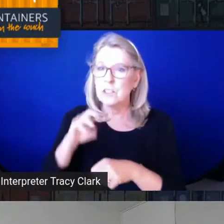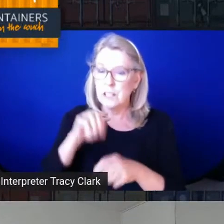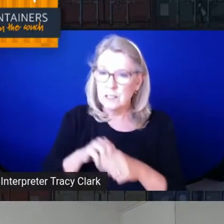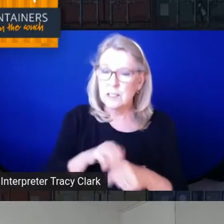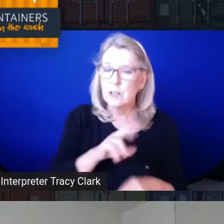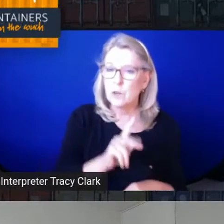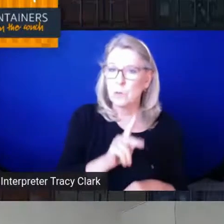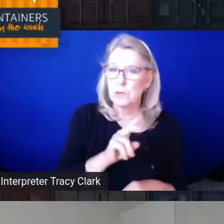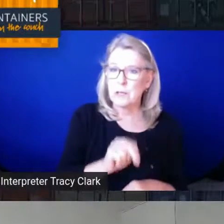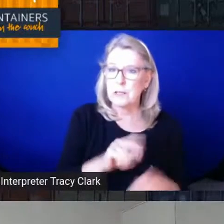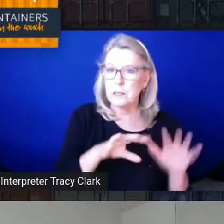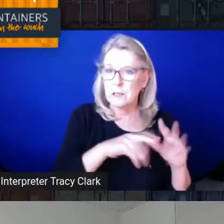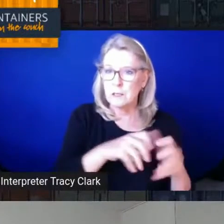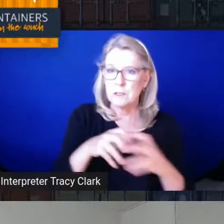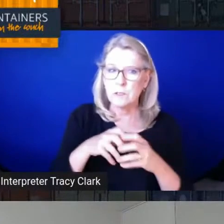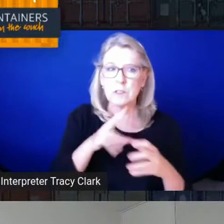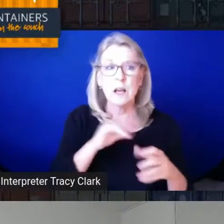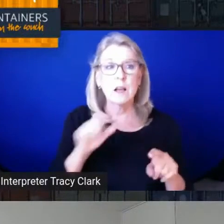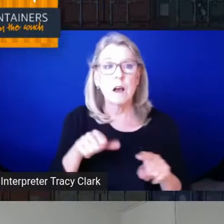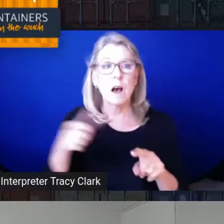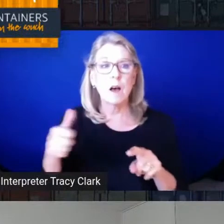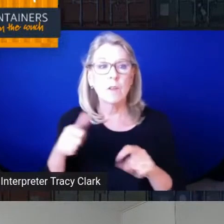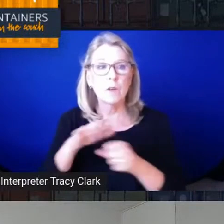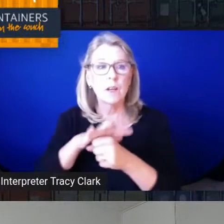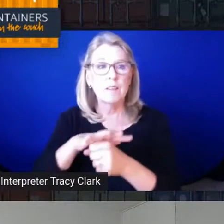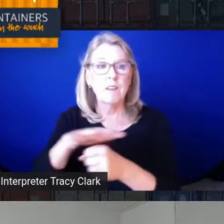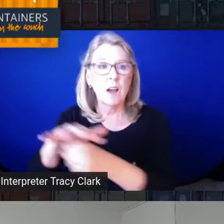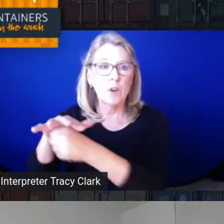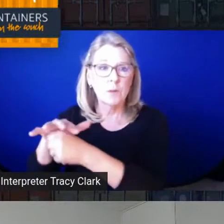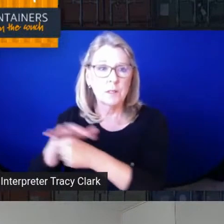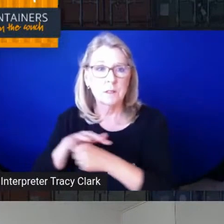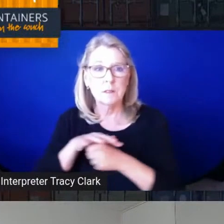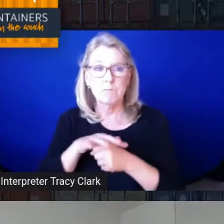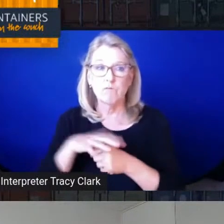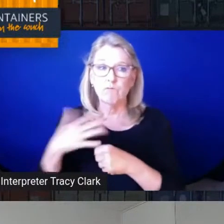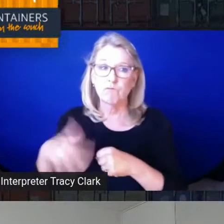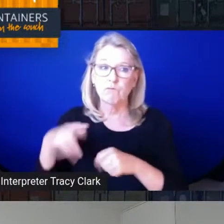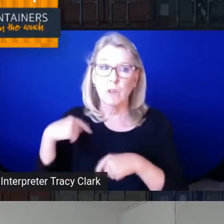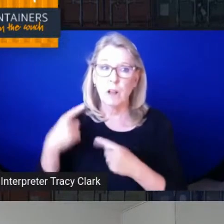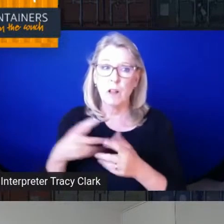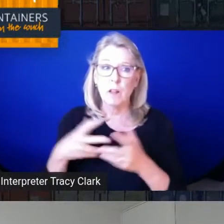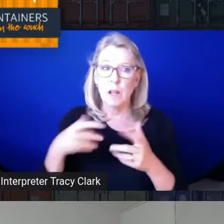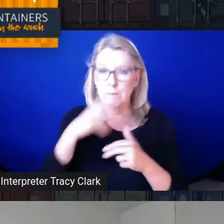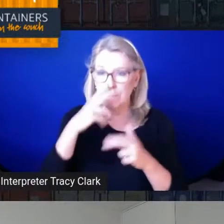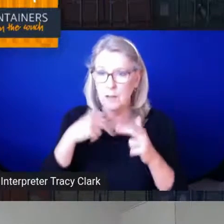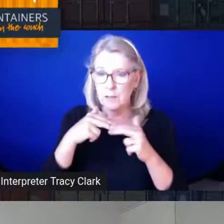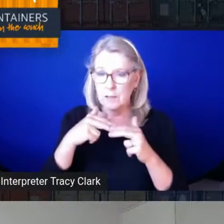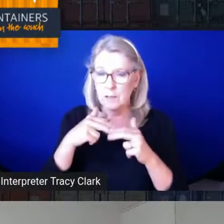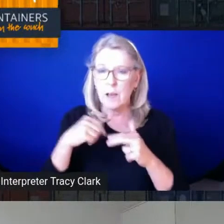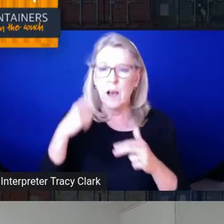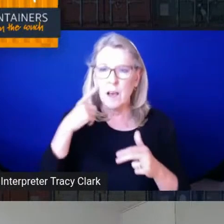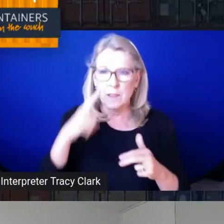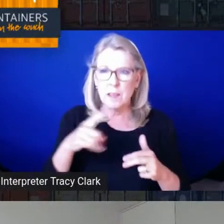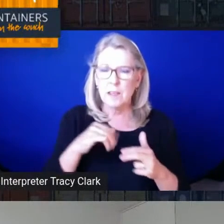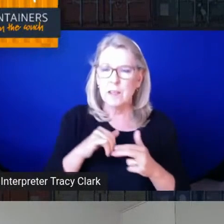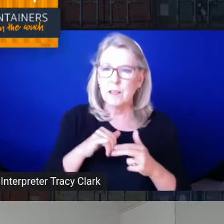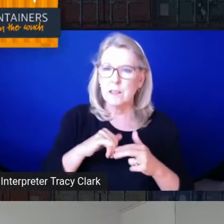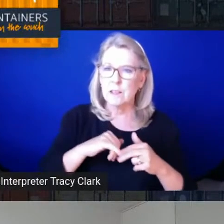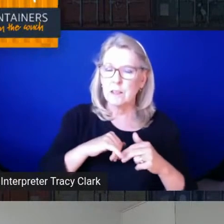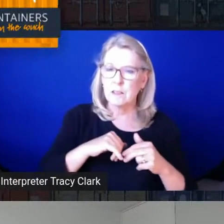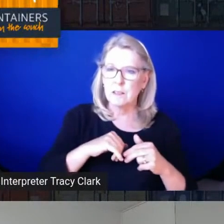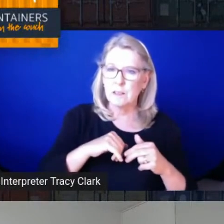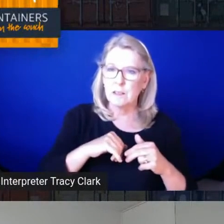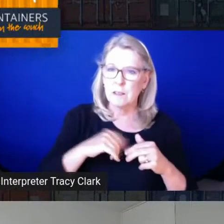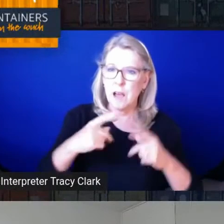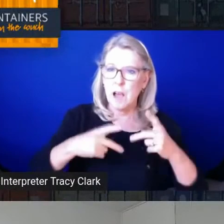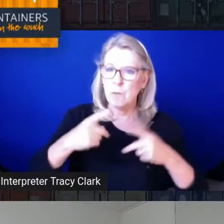other environments, and that's been a lot of fun. I think hybrid computing has been helping these and helping trends I've